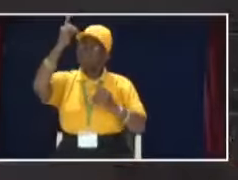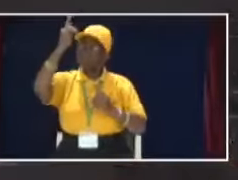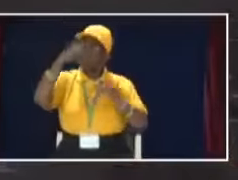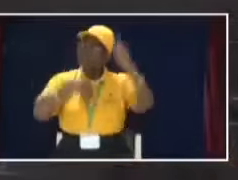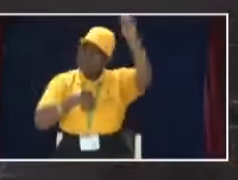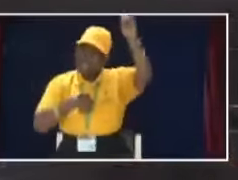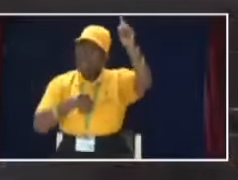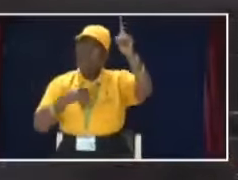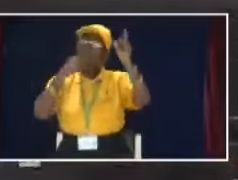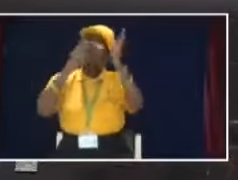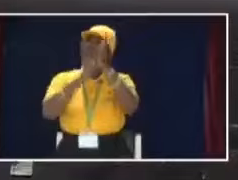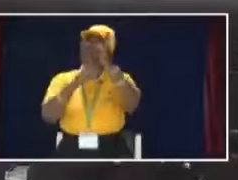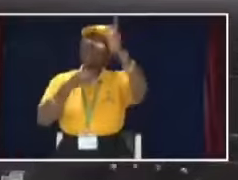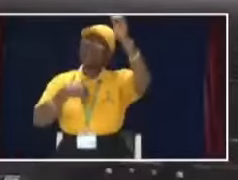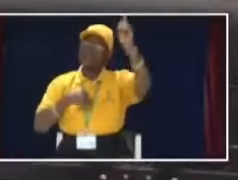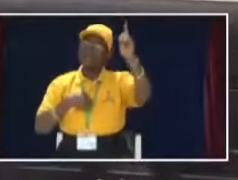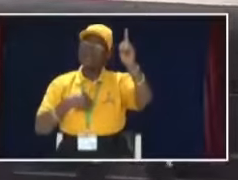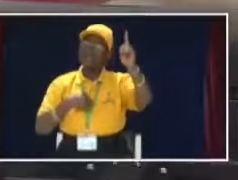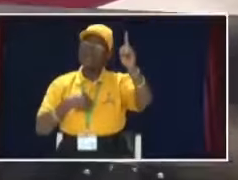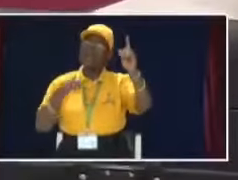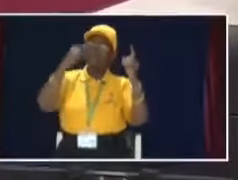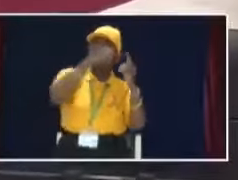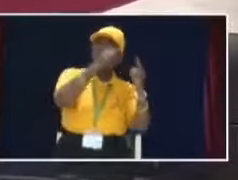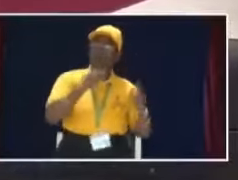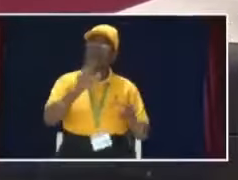Towards the end of the third day, he said, now,